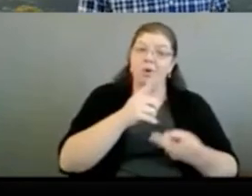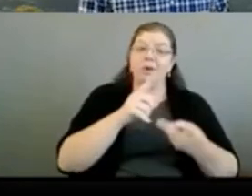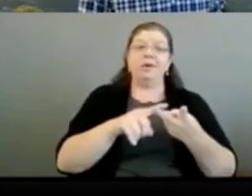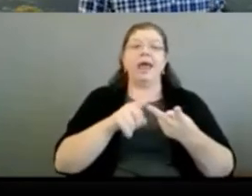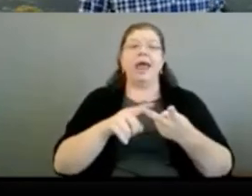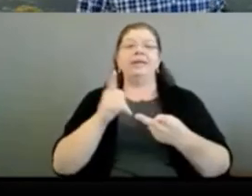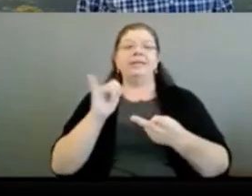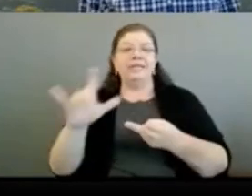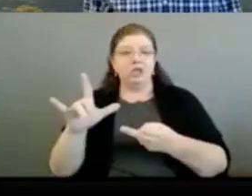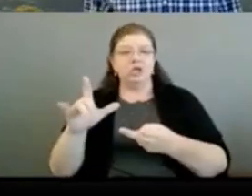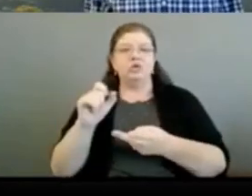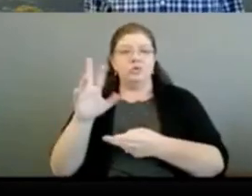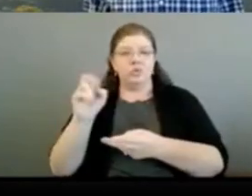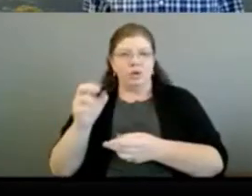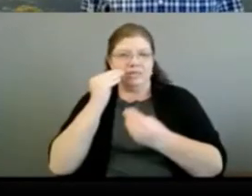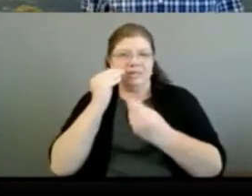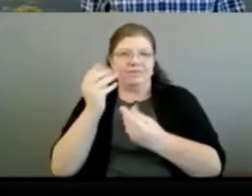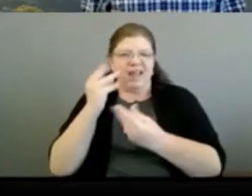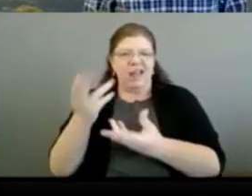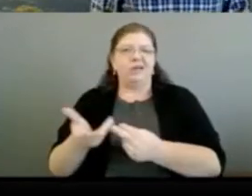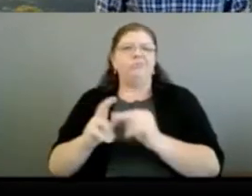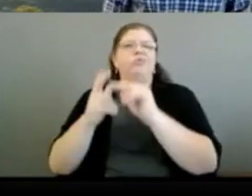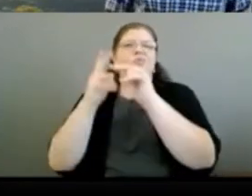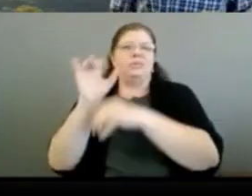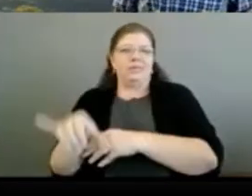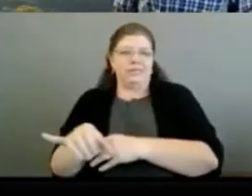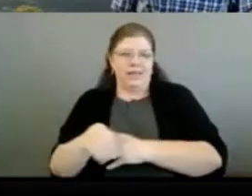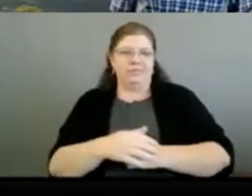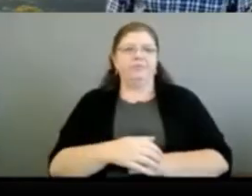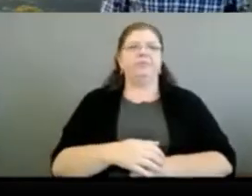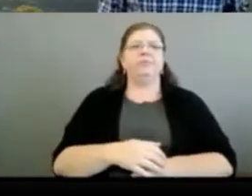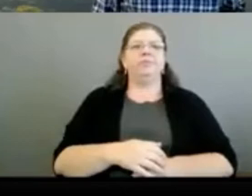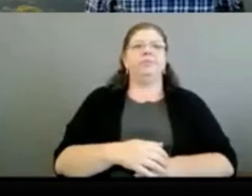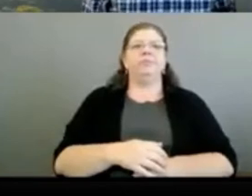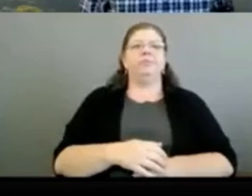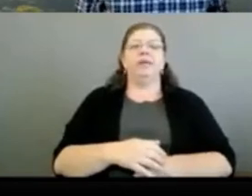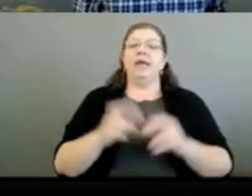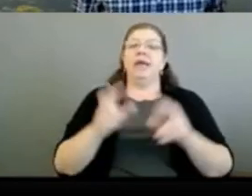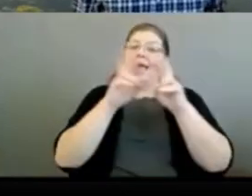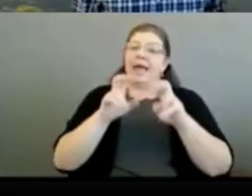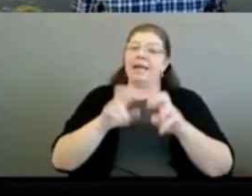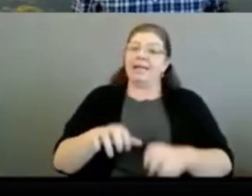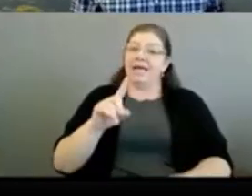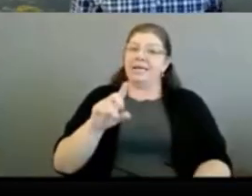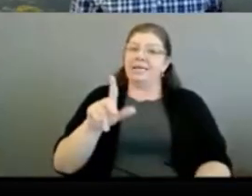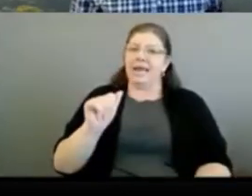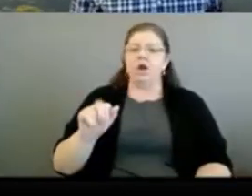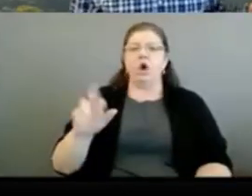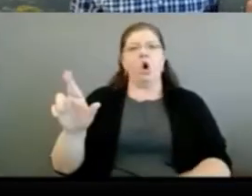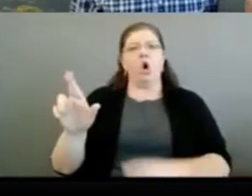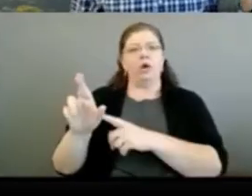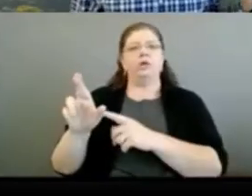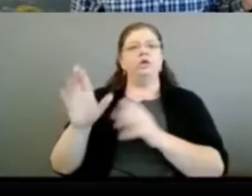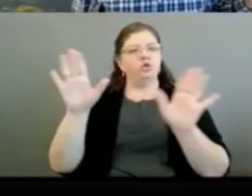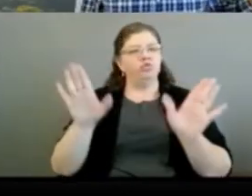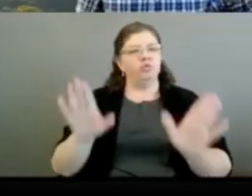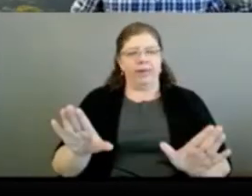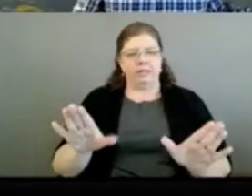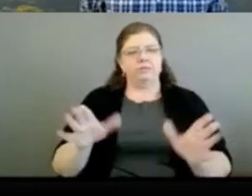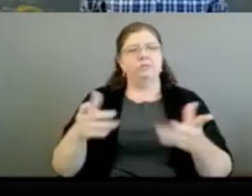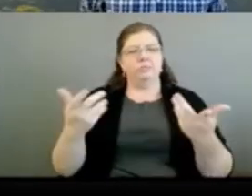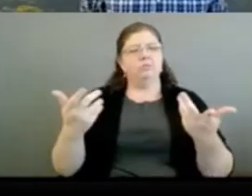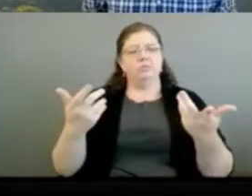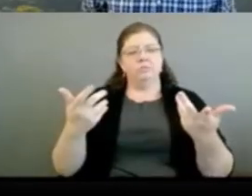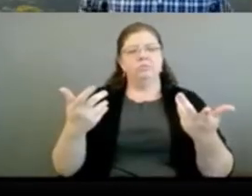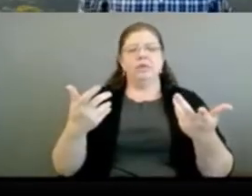digital sources of data. For analyzing data, R is really great. It's kind of